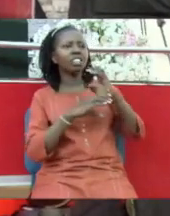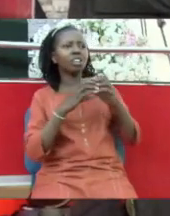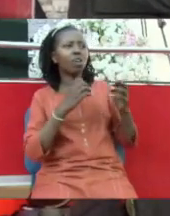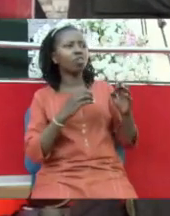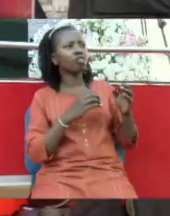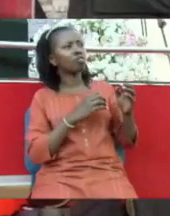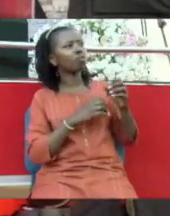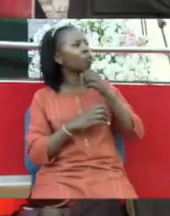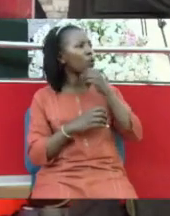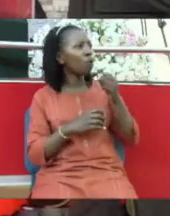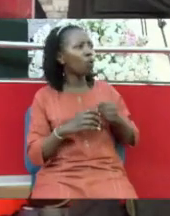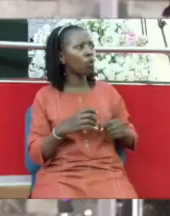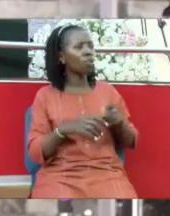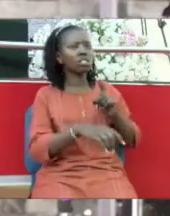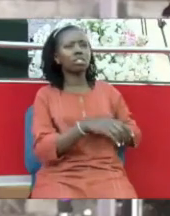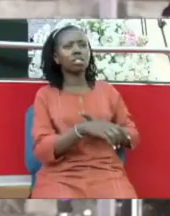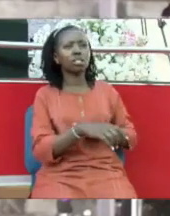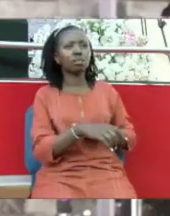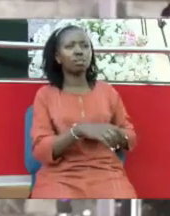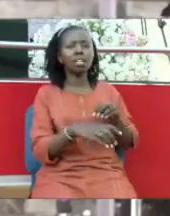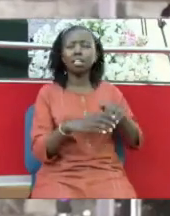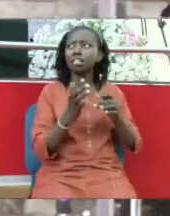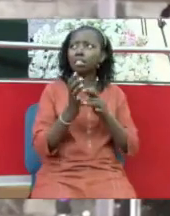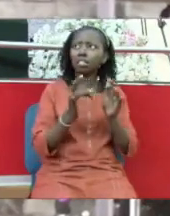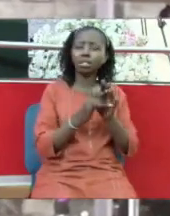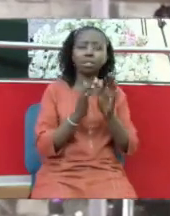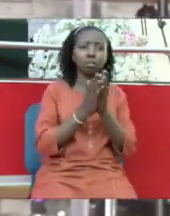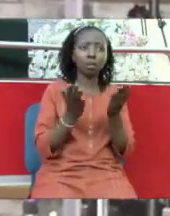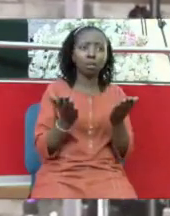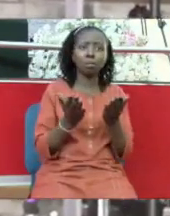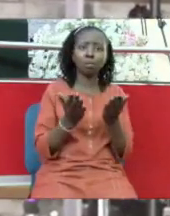And as we discuss the book of Galatians in our Bible study,